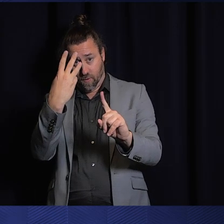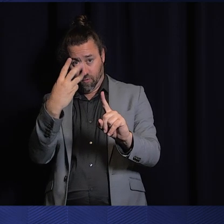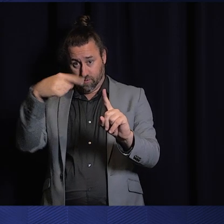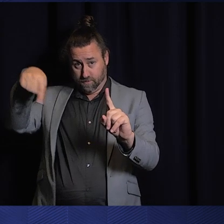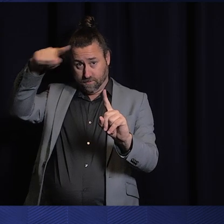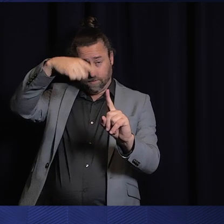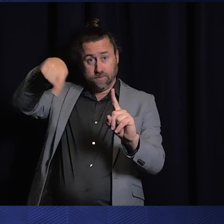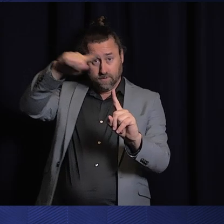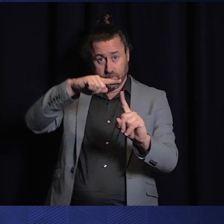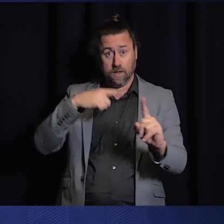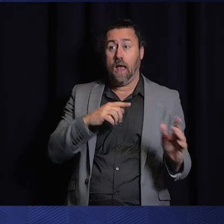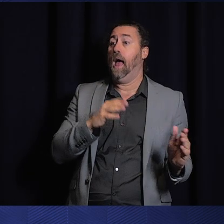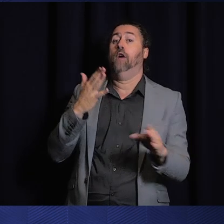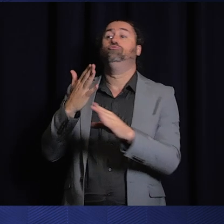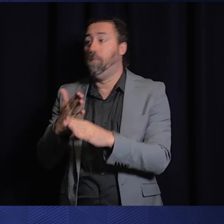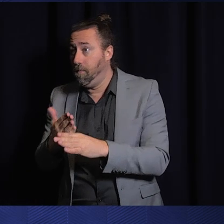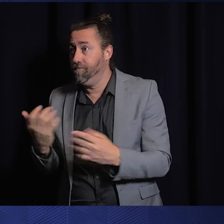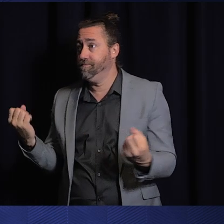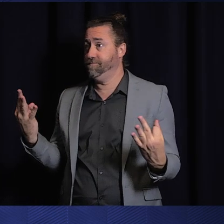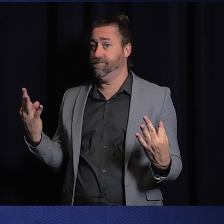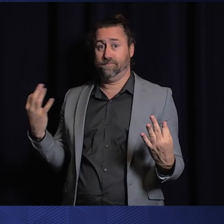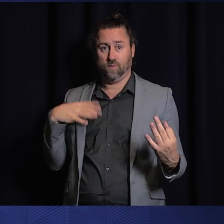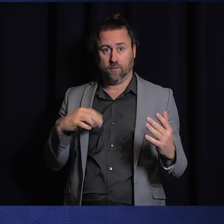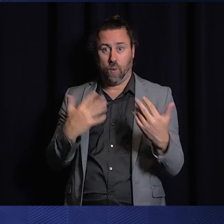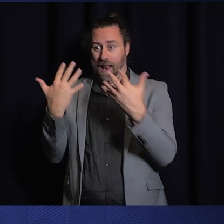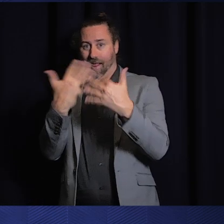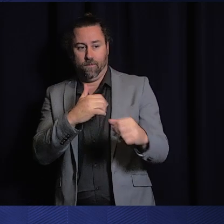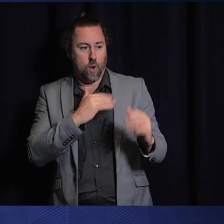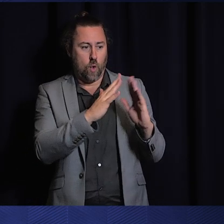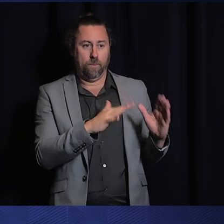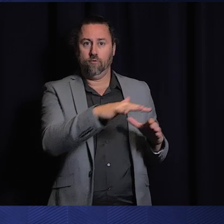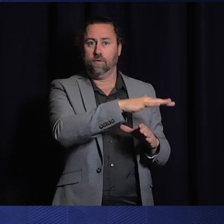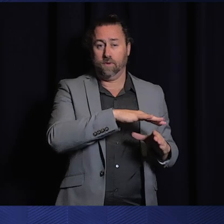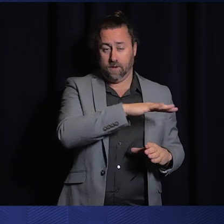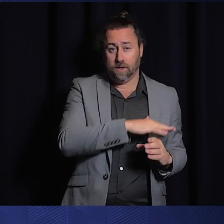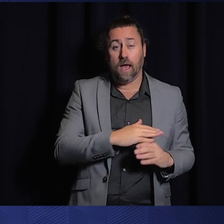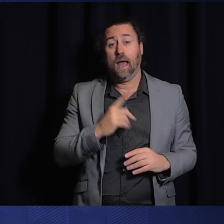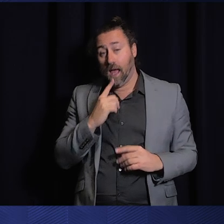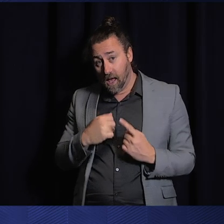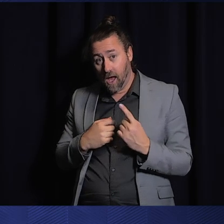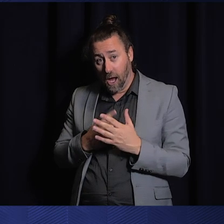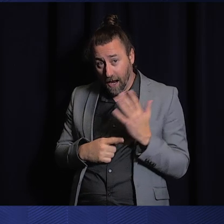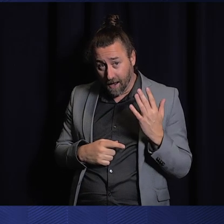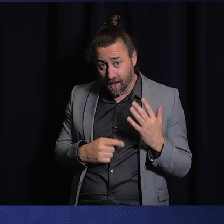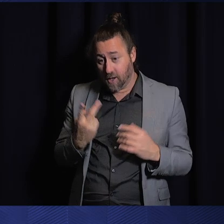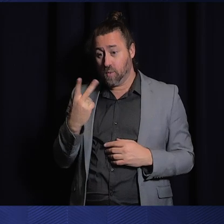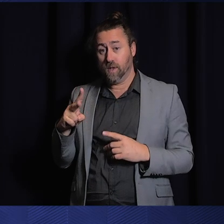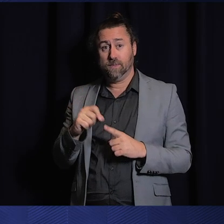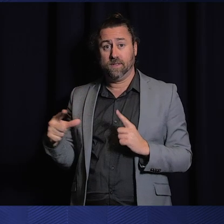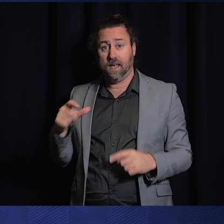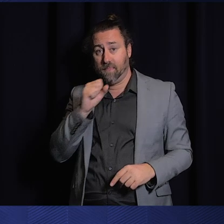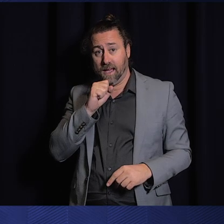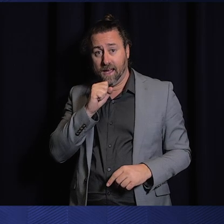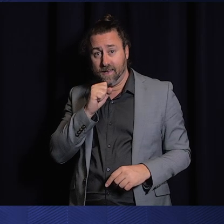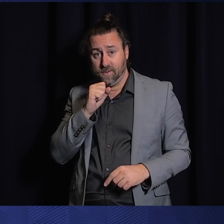displacement. That compares with only, if I may say, 1 in 5 men.